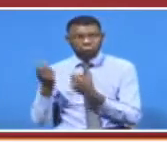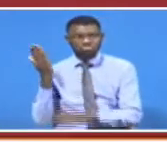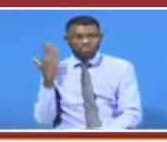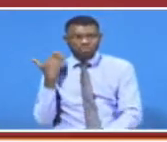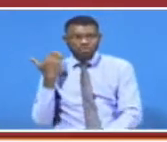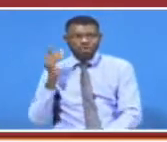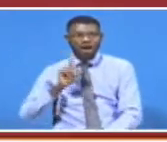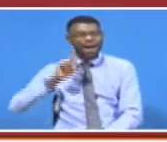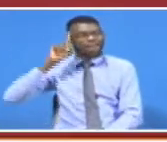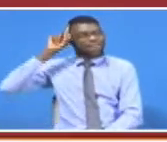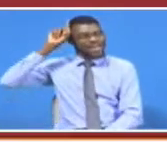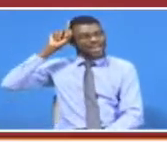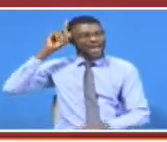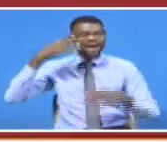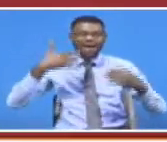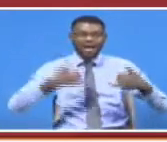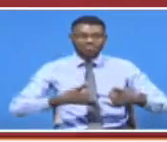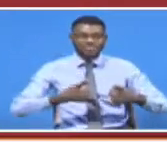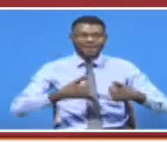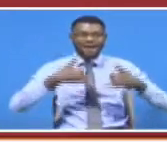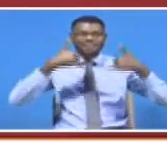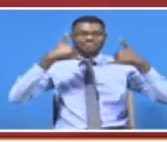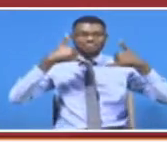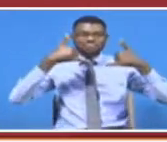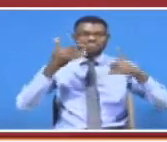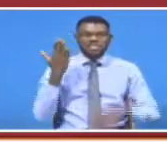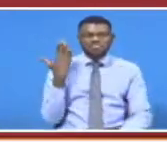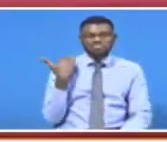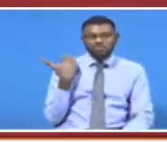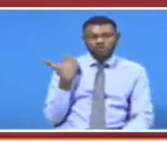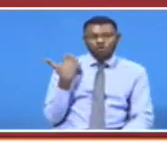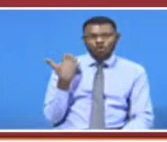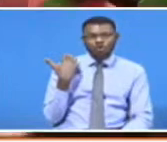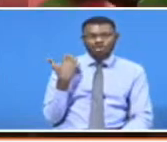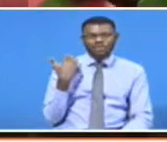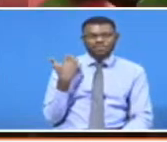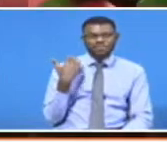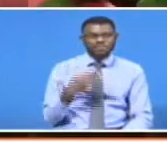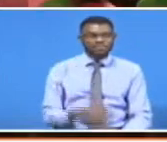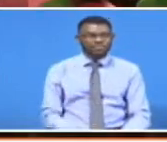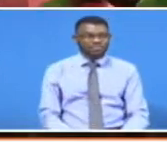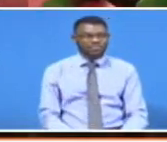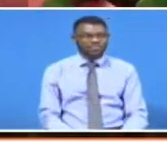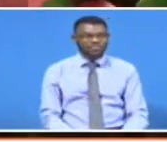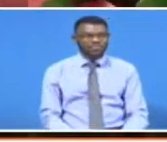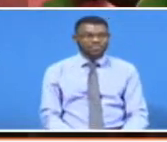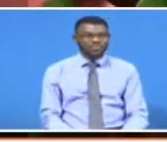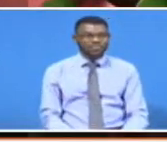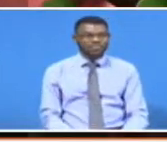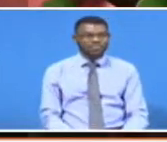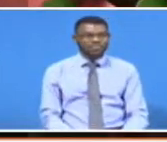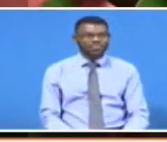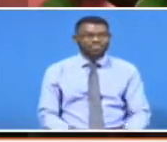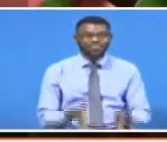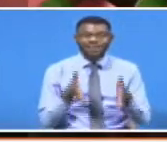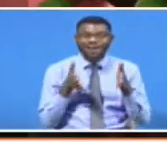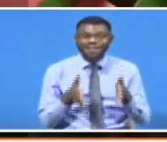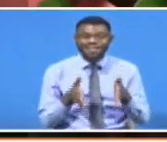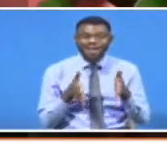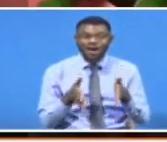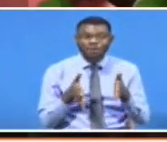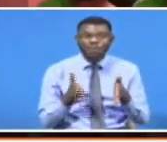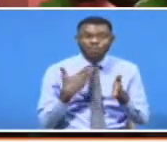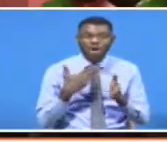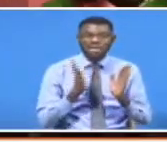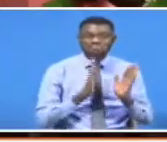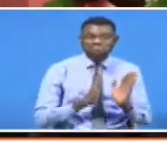Cup or the Mandela Cup, as it was then called. Saizi sasa wanataka wajipange kwa